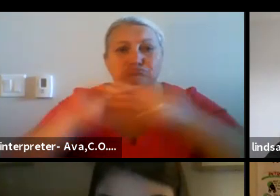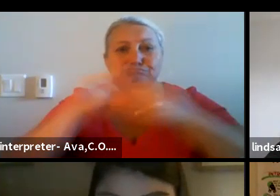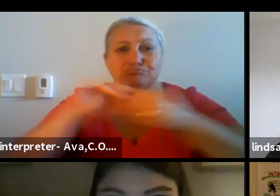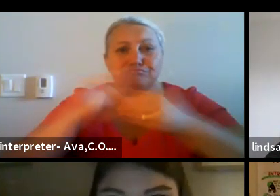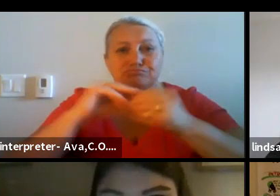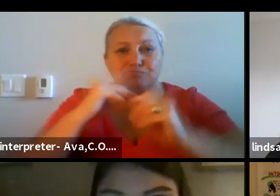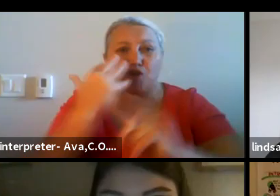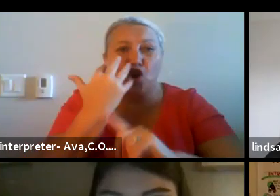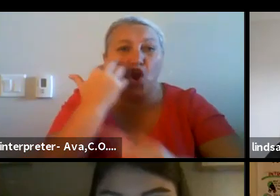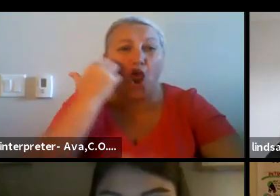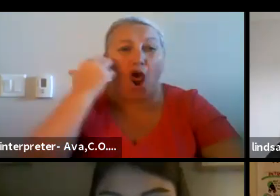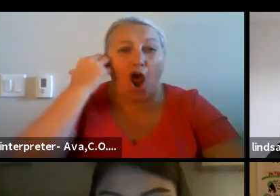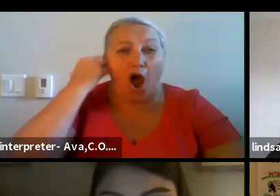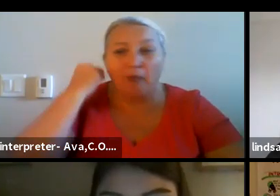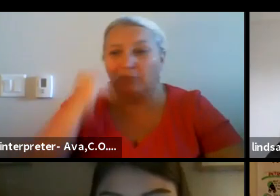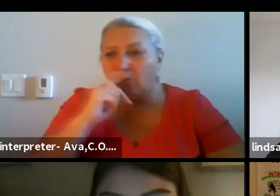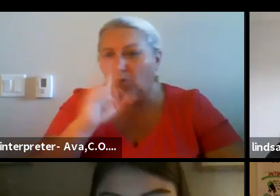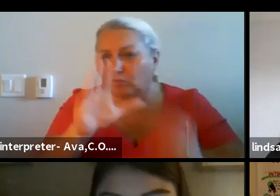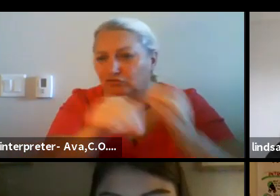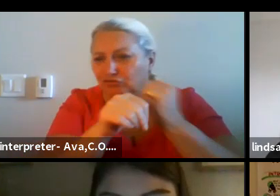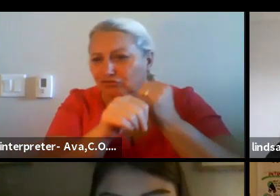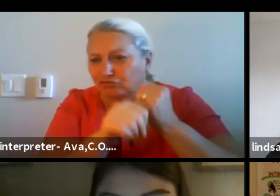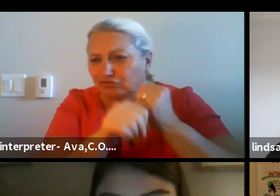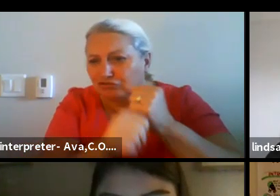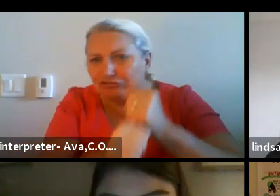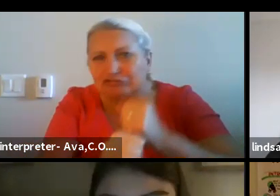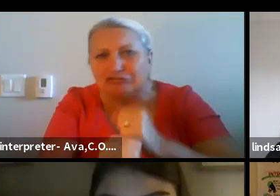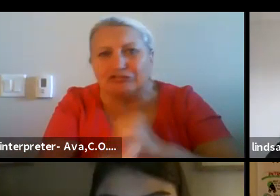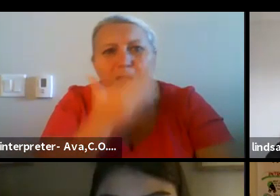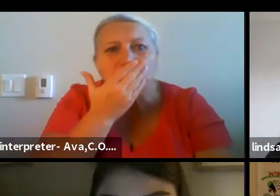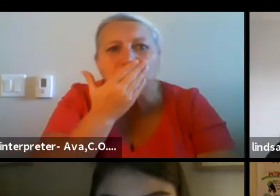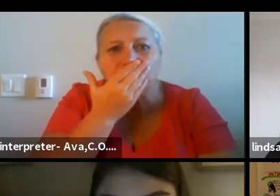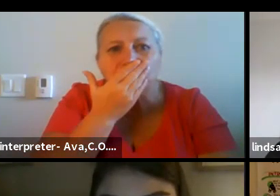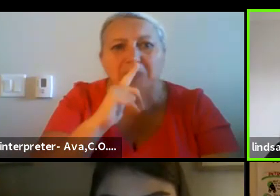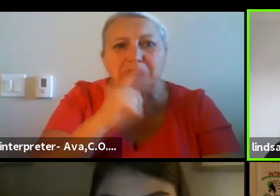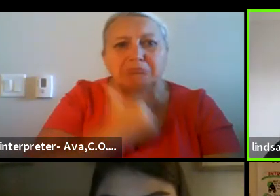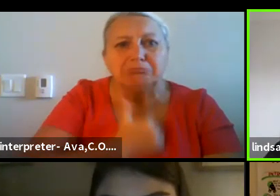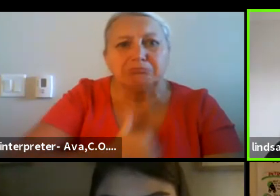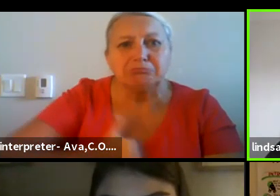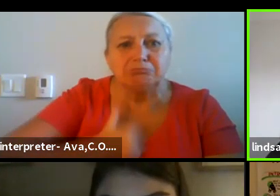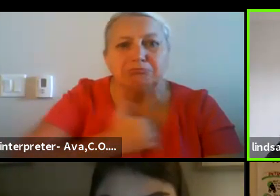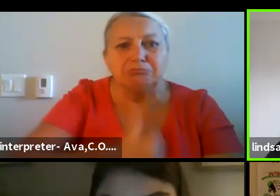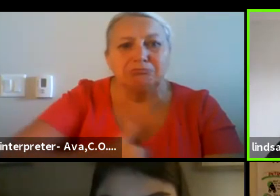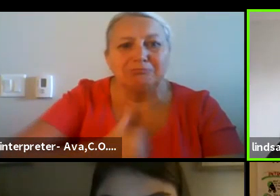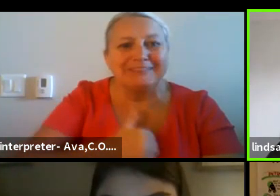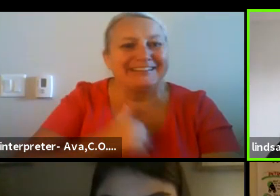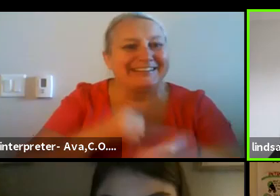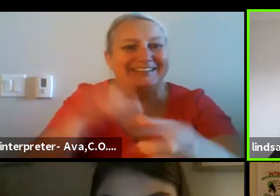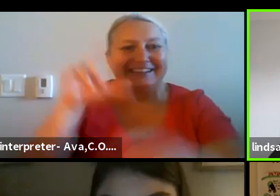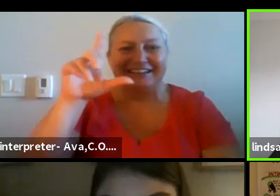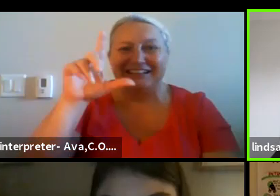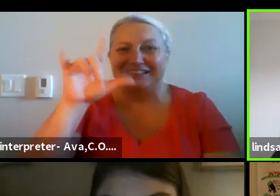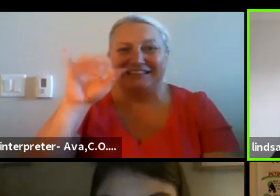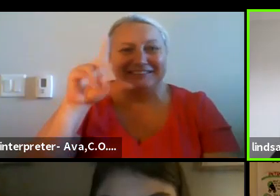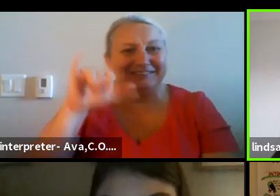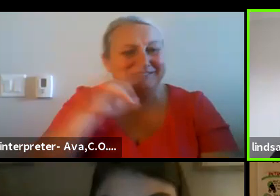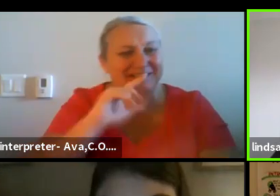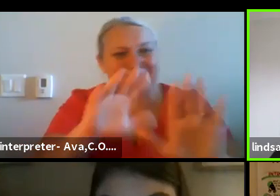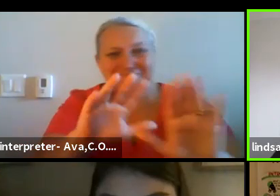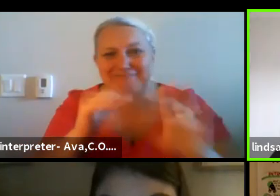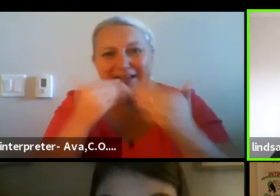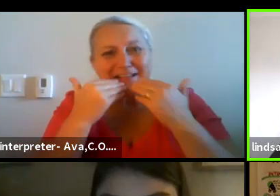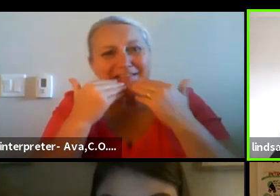Shite. I'm so sorry. I really do apologize. Thank you for taking up that time. It was, yeah, thank you.